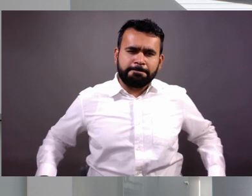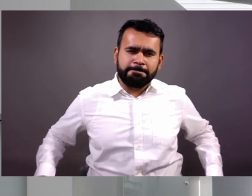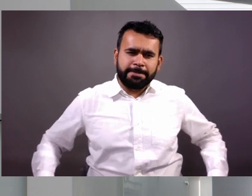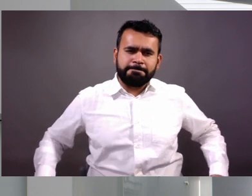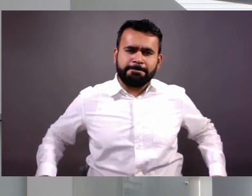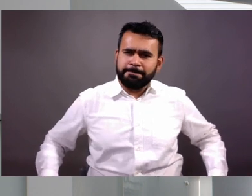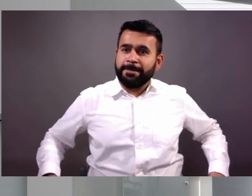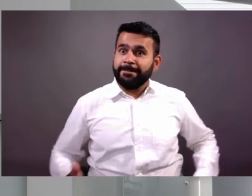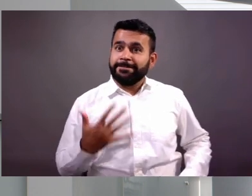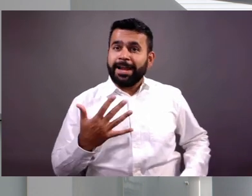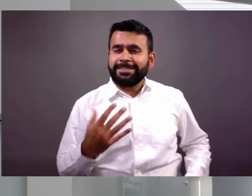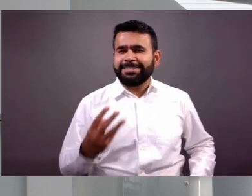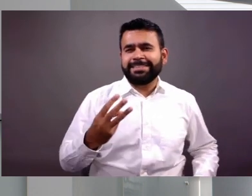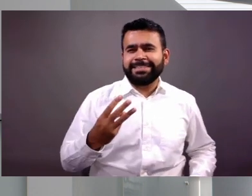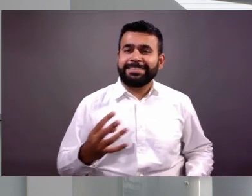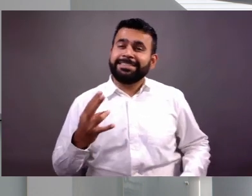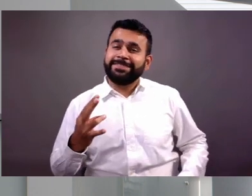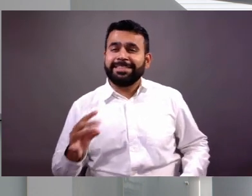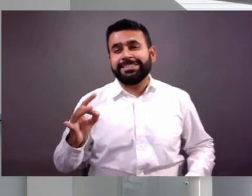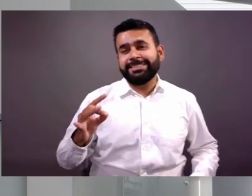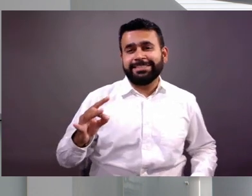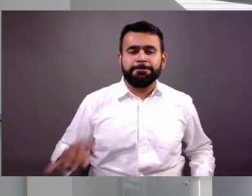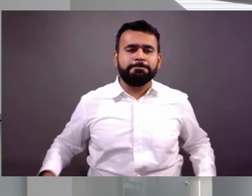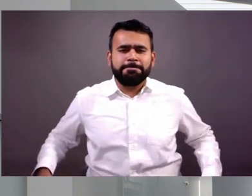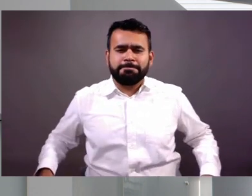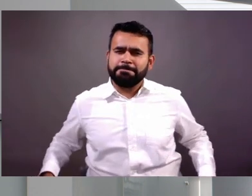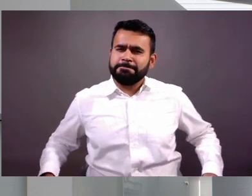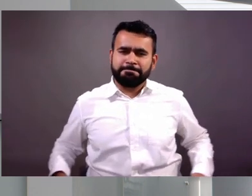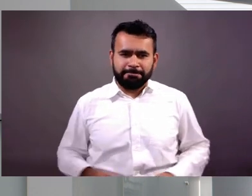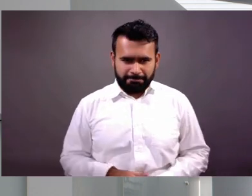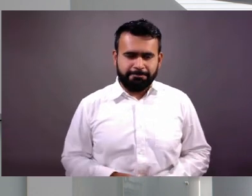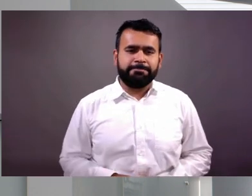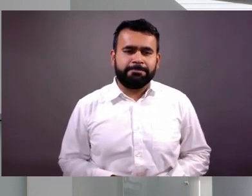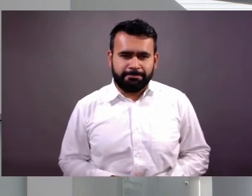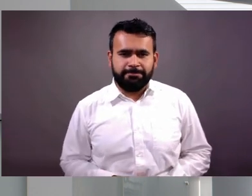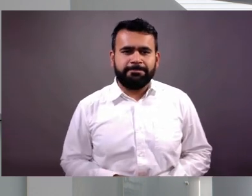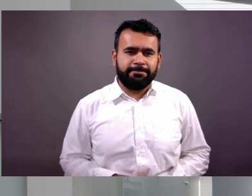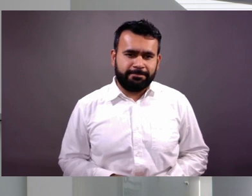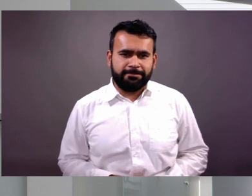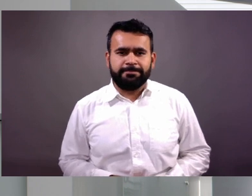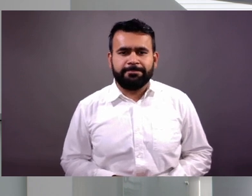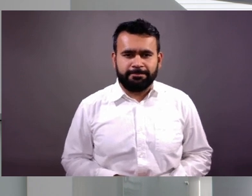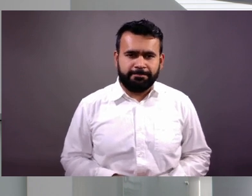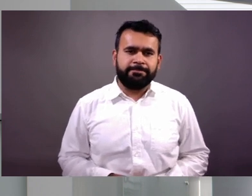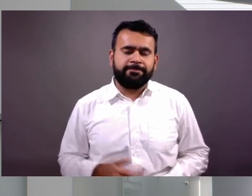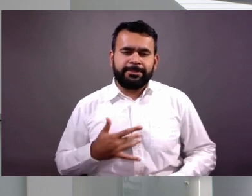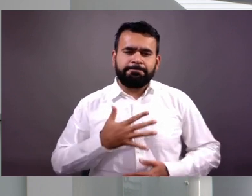3, 4, 5, 6, 7, 8, and really start to feel